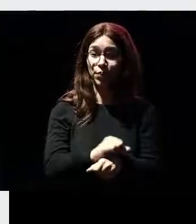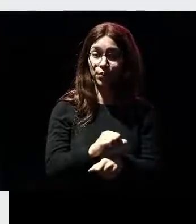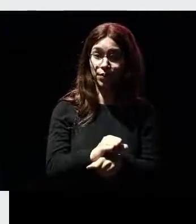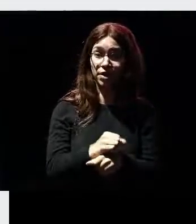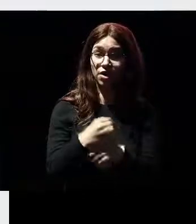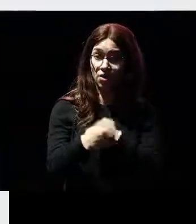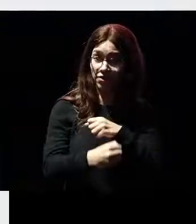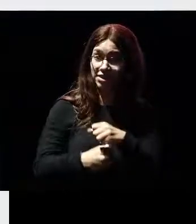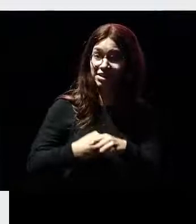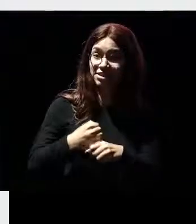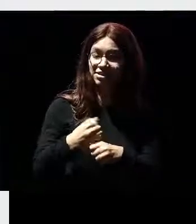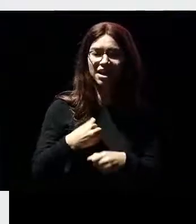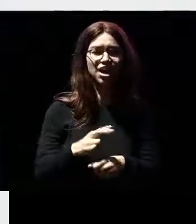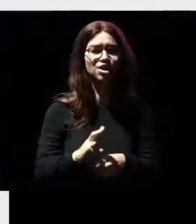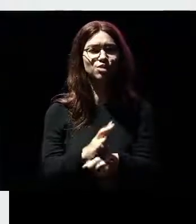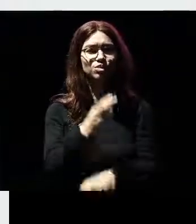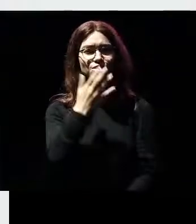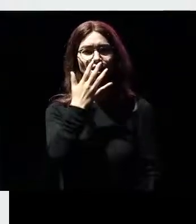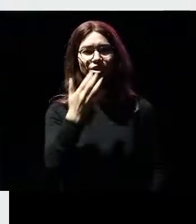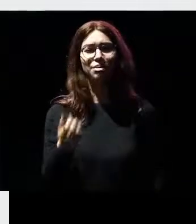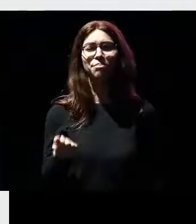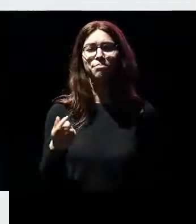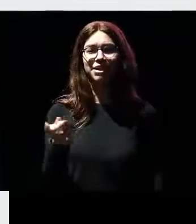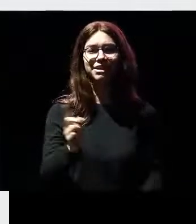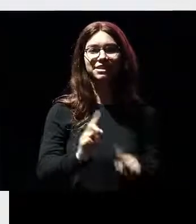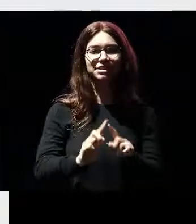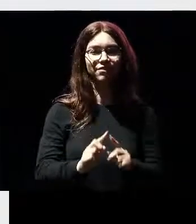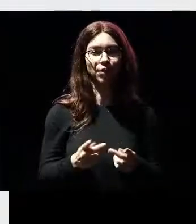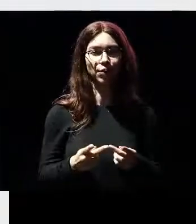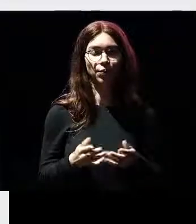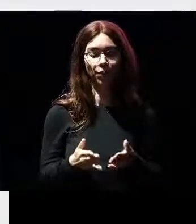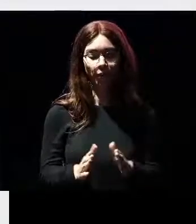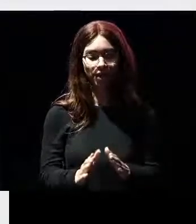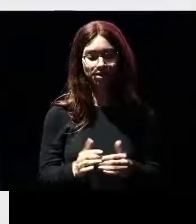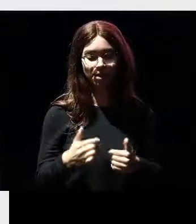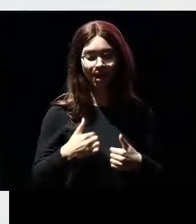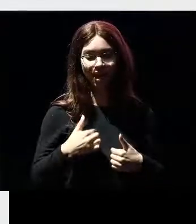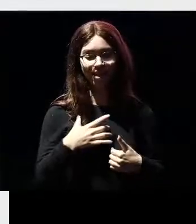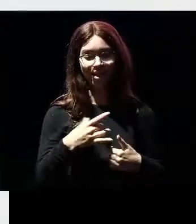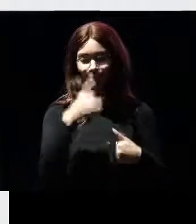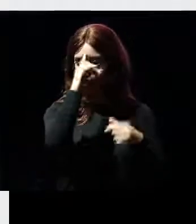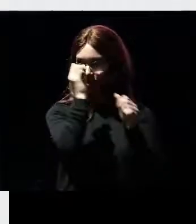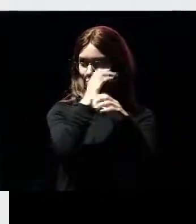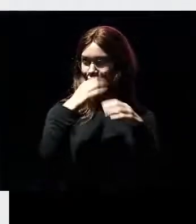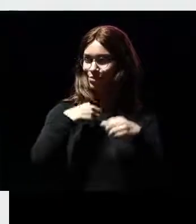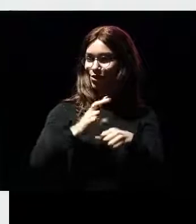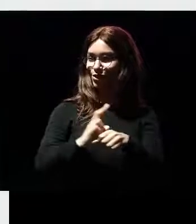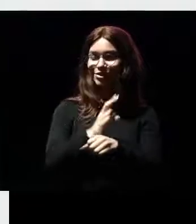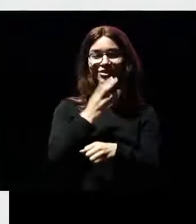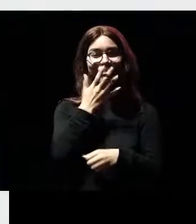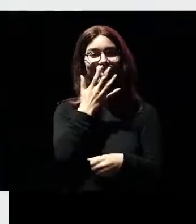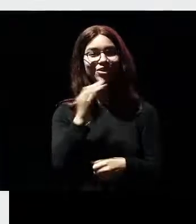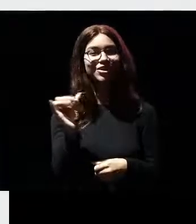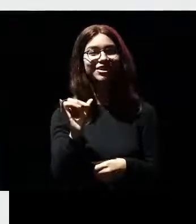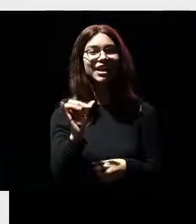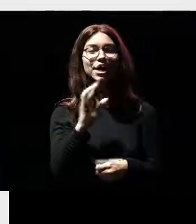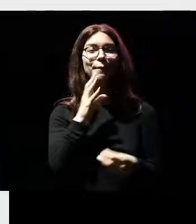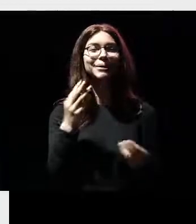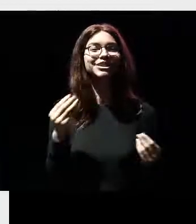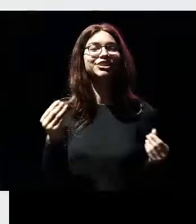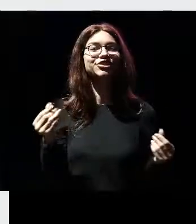over the years. I use color in many different ways. I like to think of my use of color almost as a type of